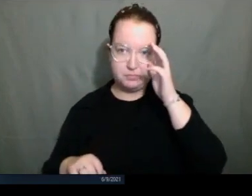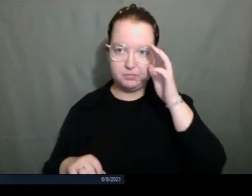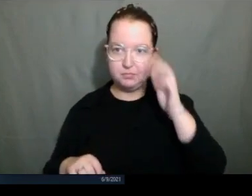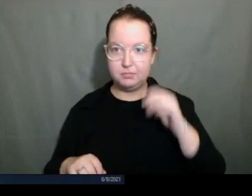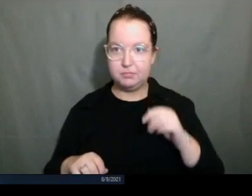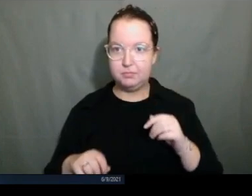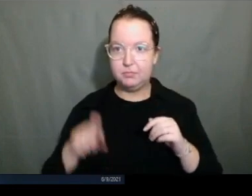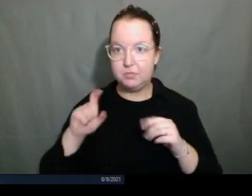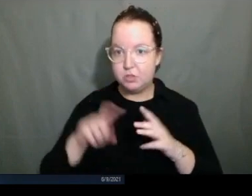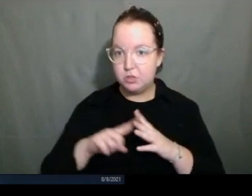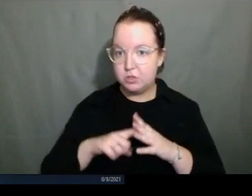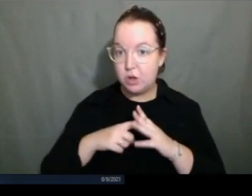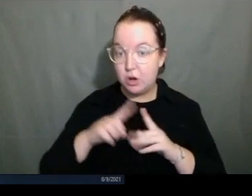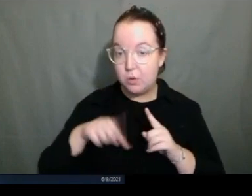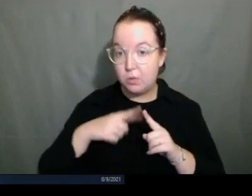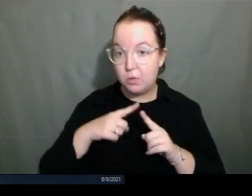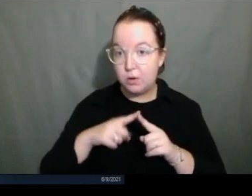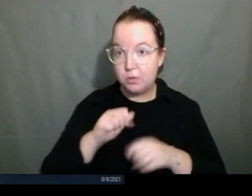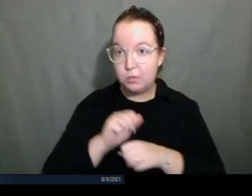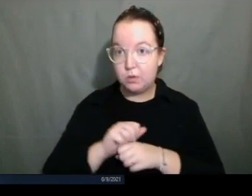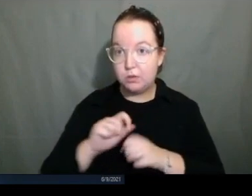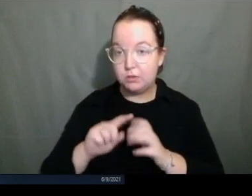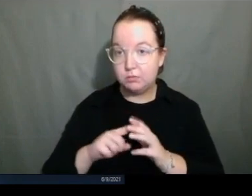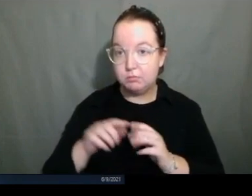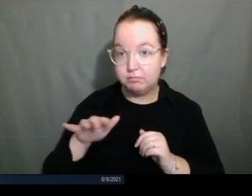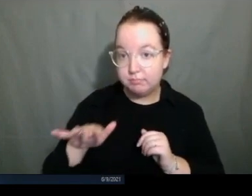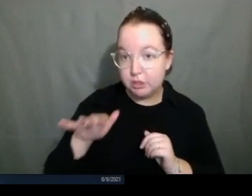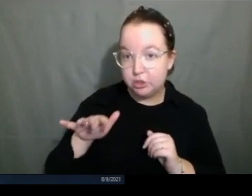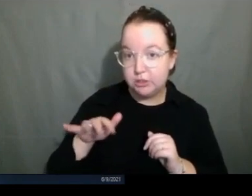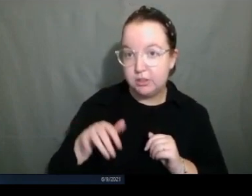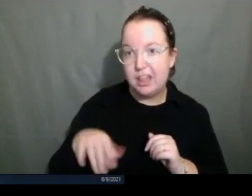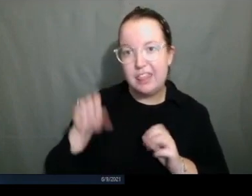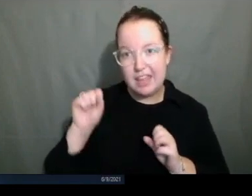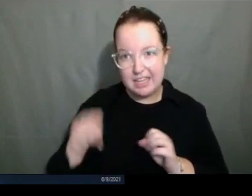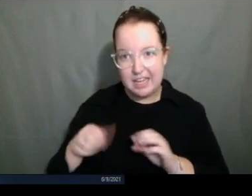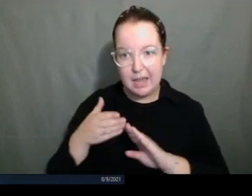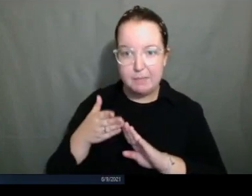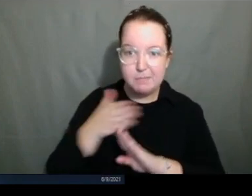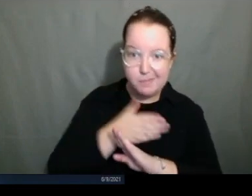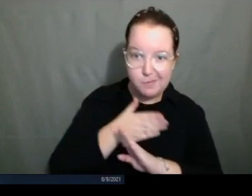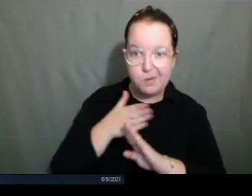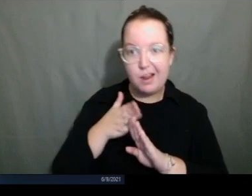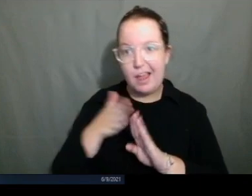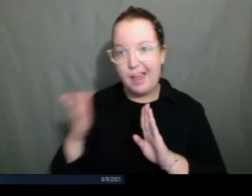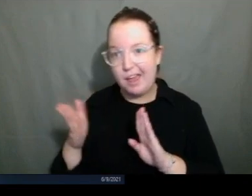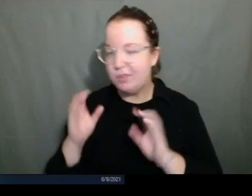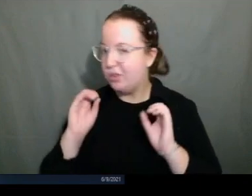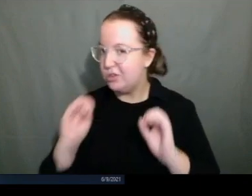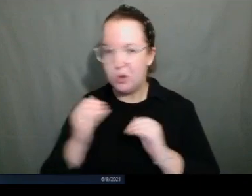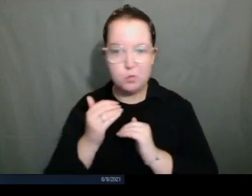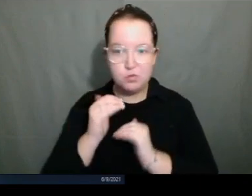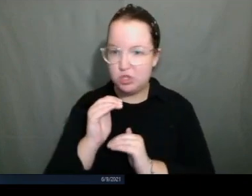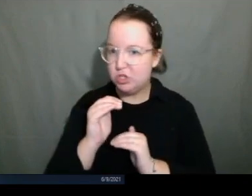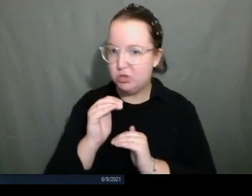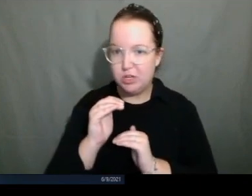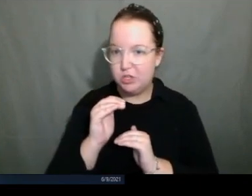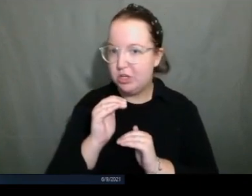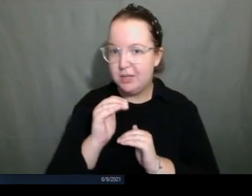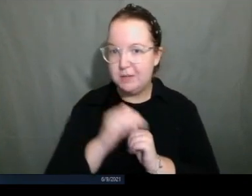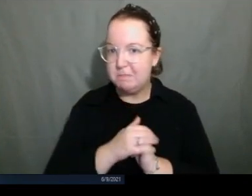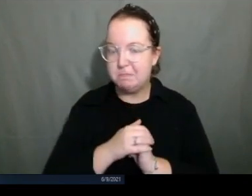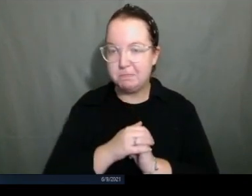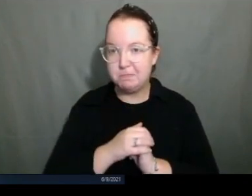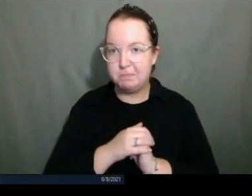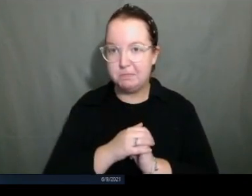when the shift begins. They will be able to punch in ahead of that or after that. There's no restrictions on like when they can punch